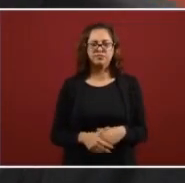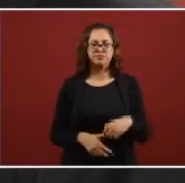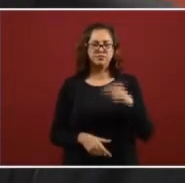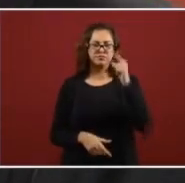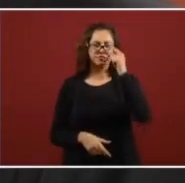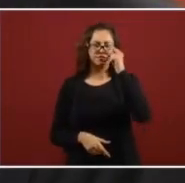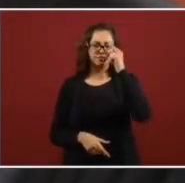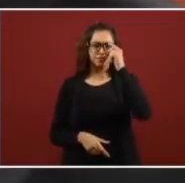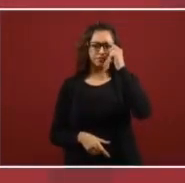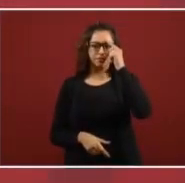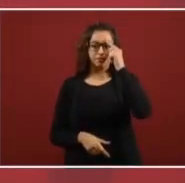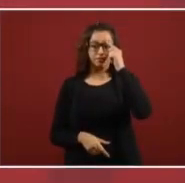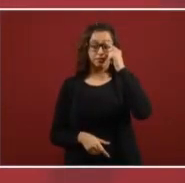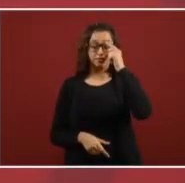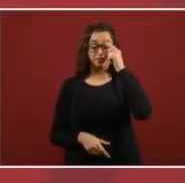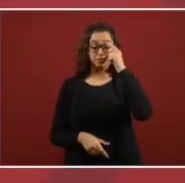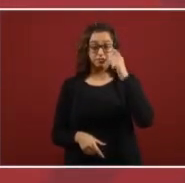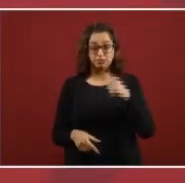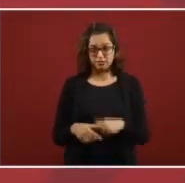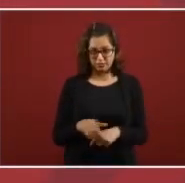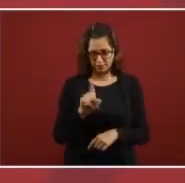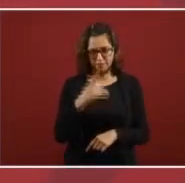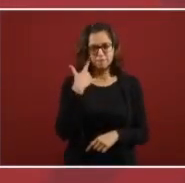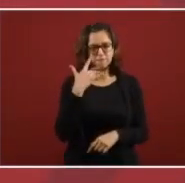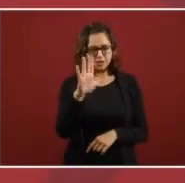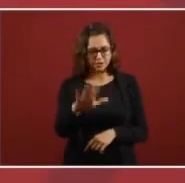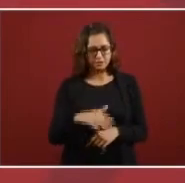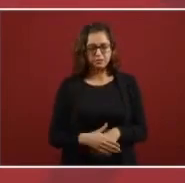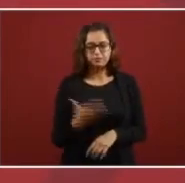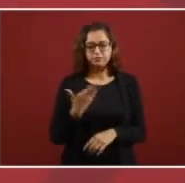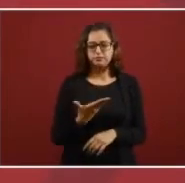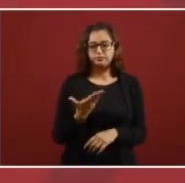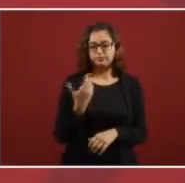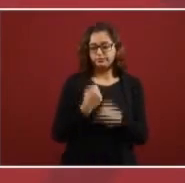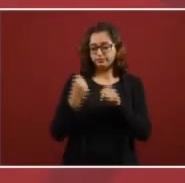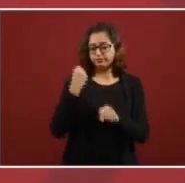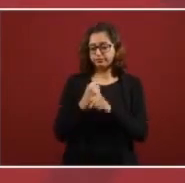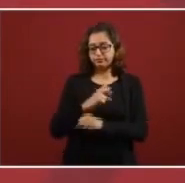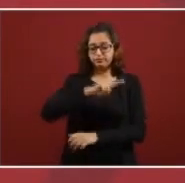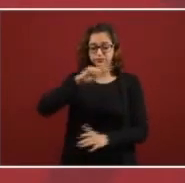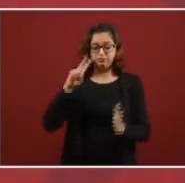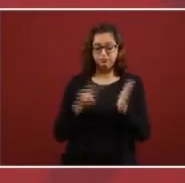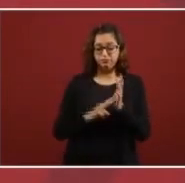Did you know that when I took over the government,